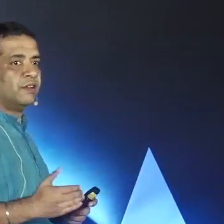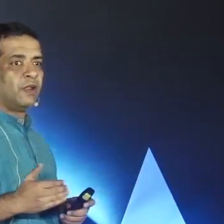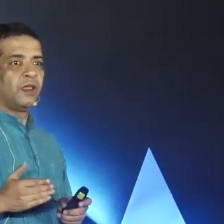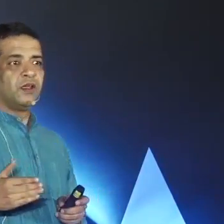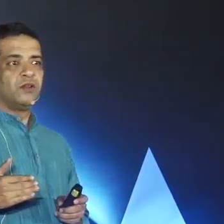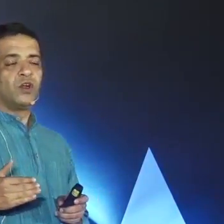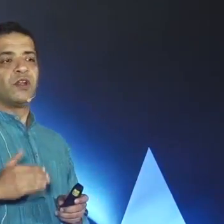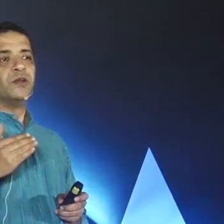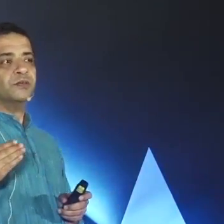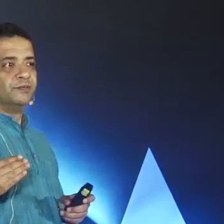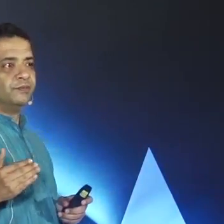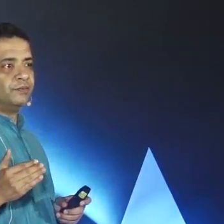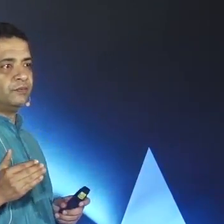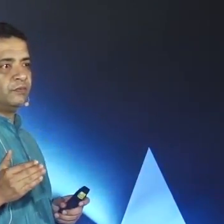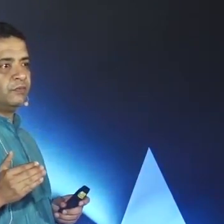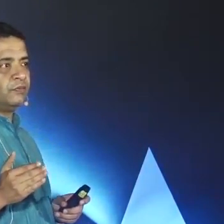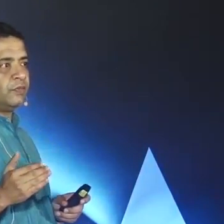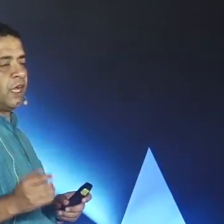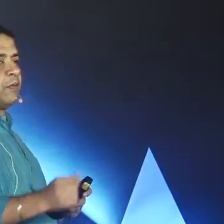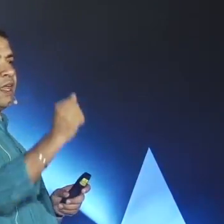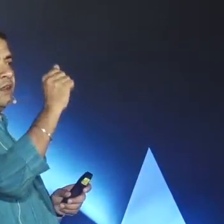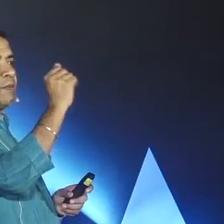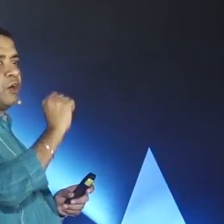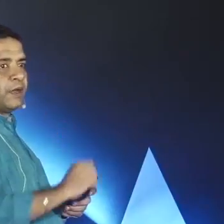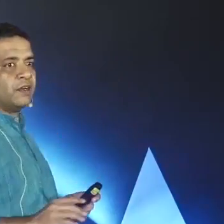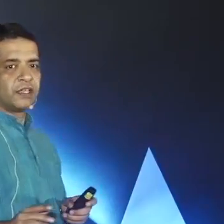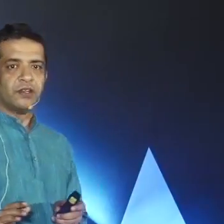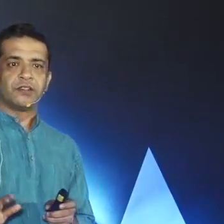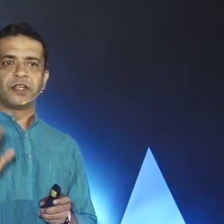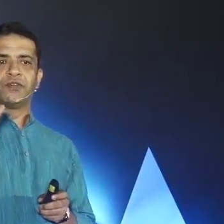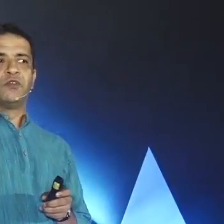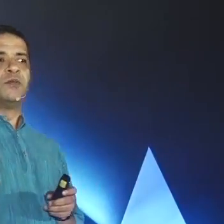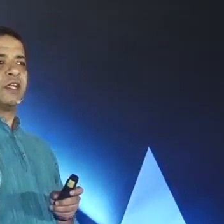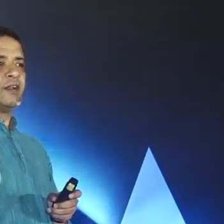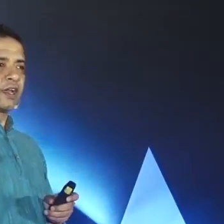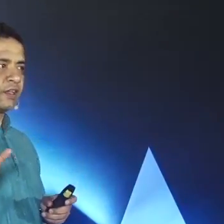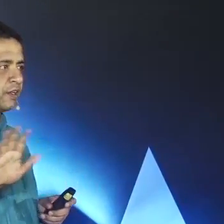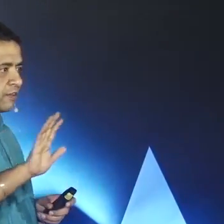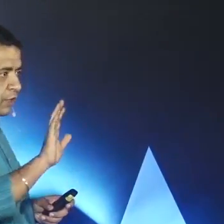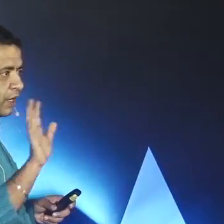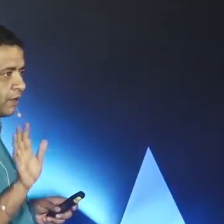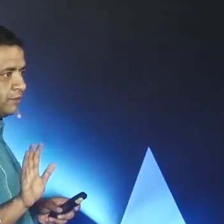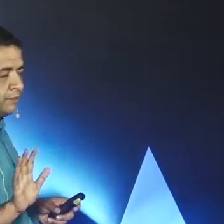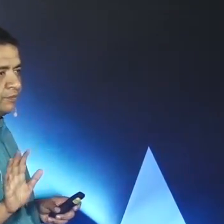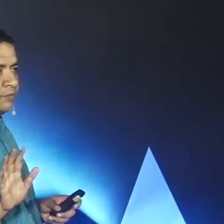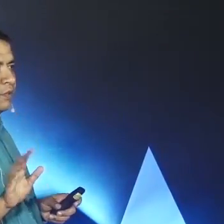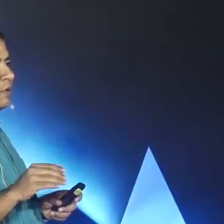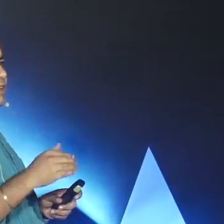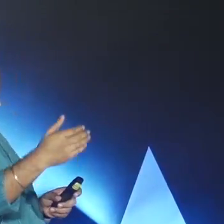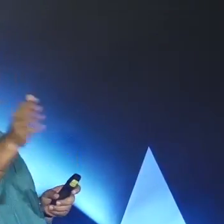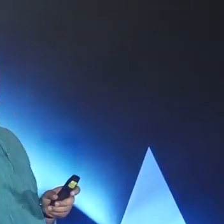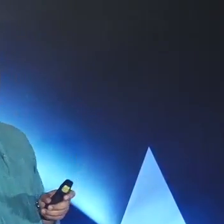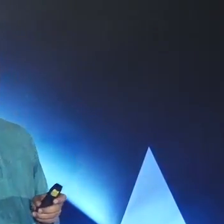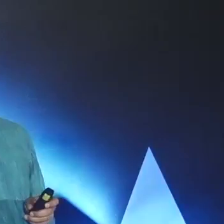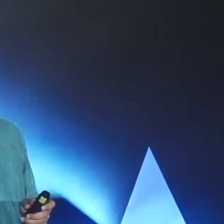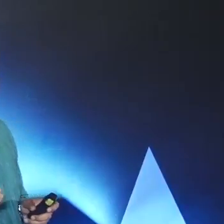dies, what will he do? And my proud parents actually said, ki fir wo hamari luck hai, then it's our luck.